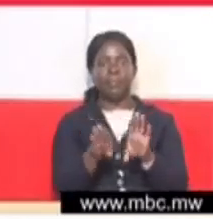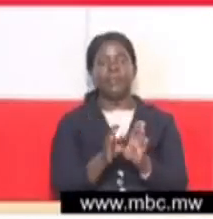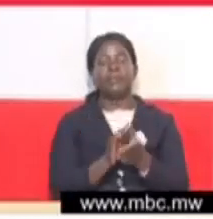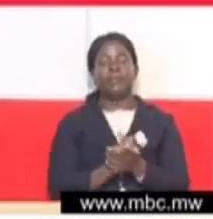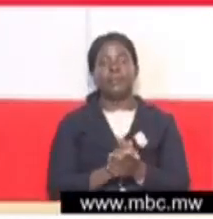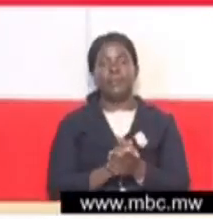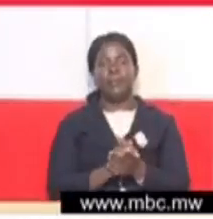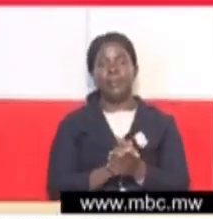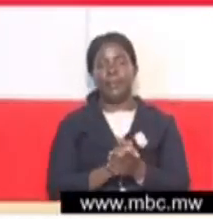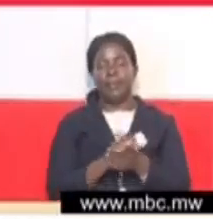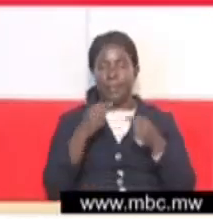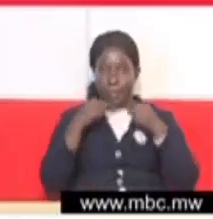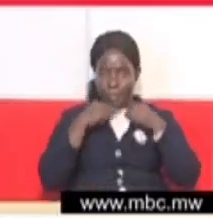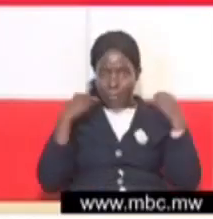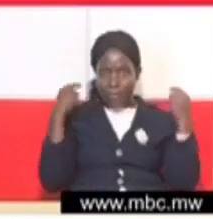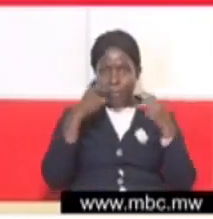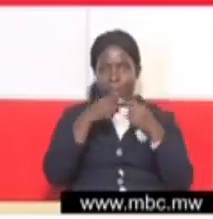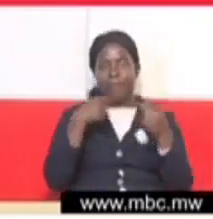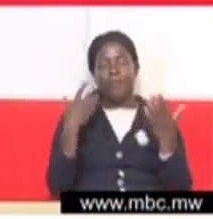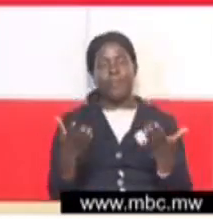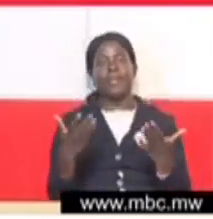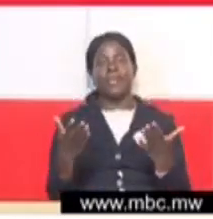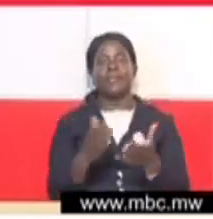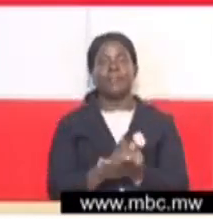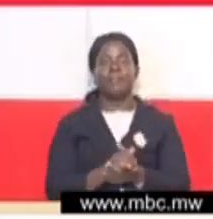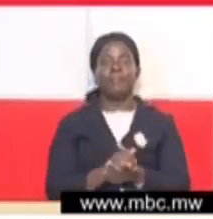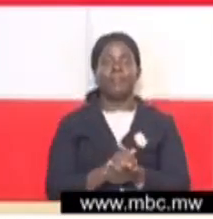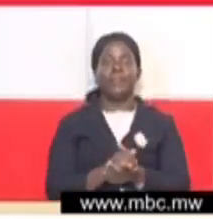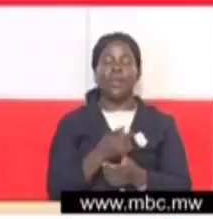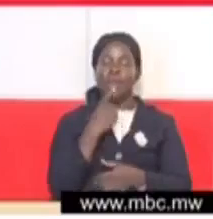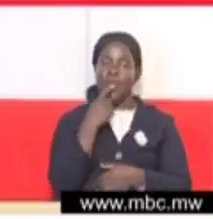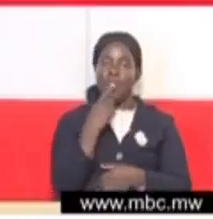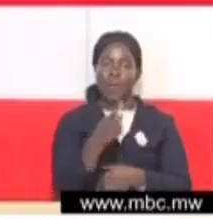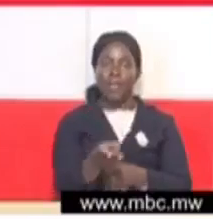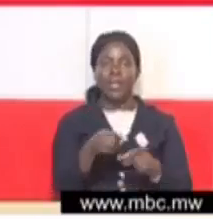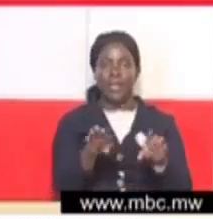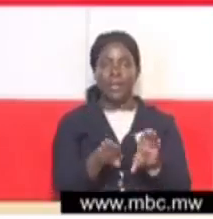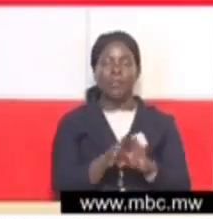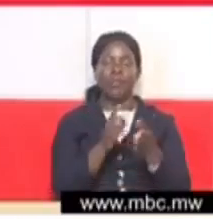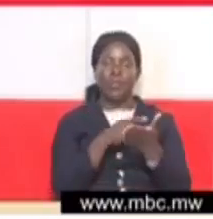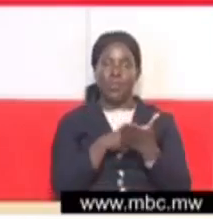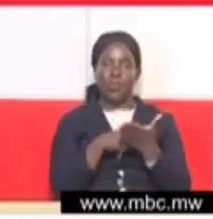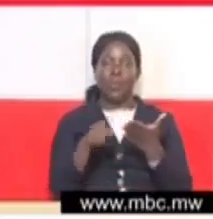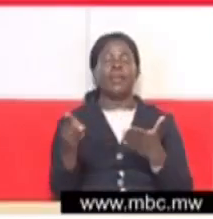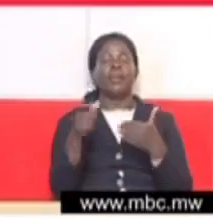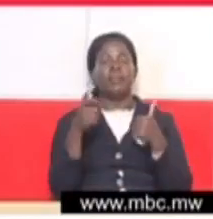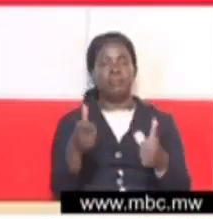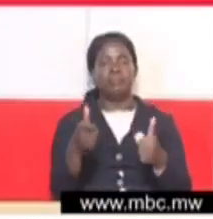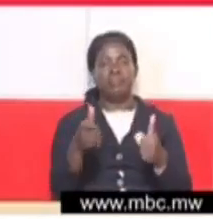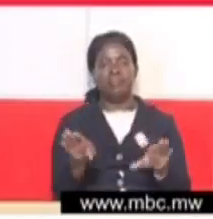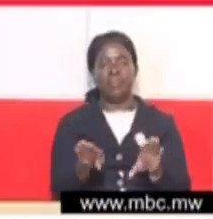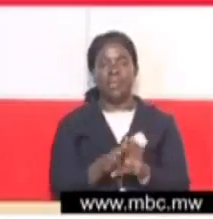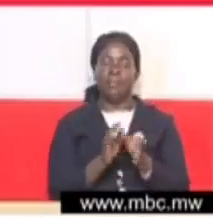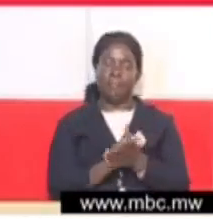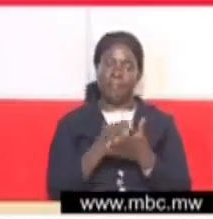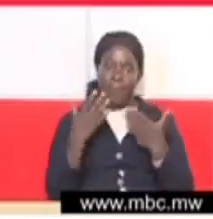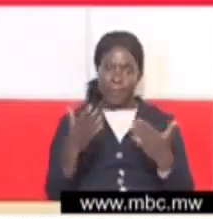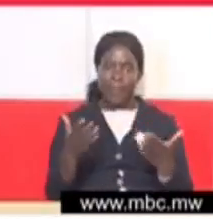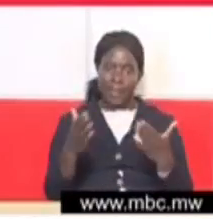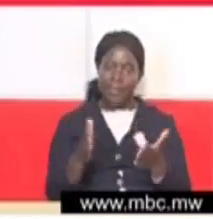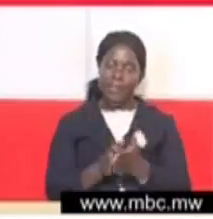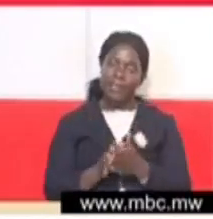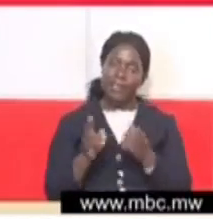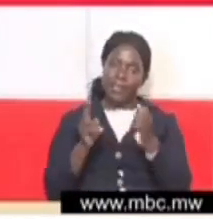pastor for Manja SDA Church, Yolosi Nkuzuona, says the week was fruitful as Manja SDA Church